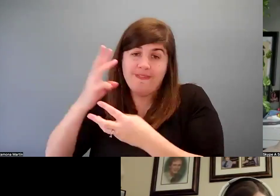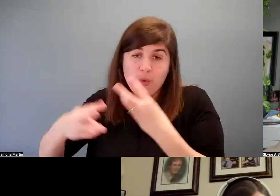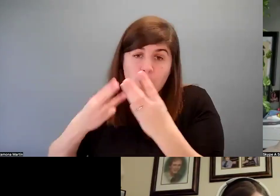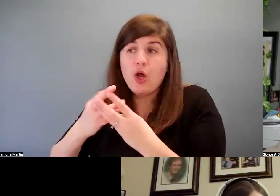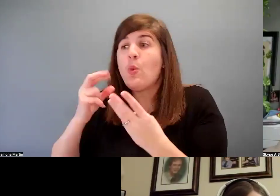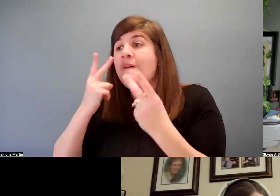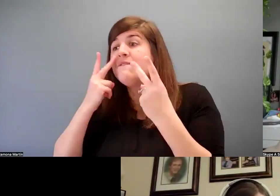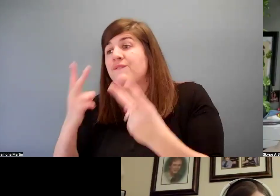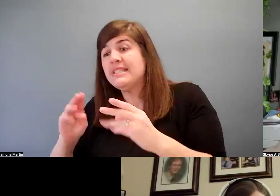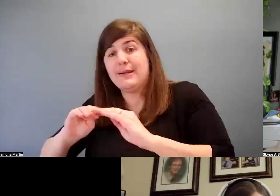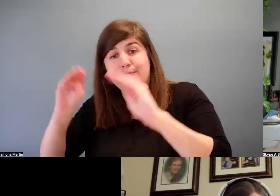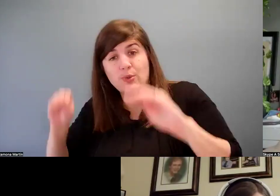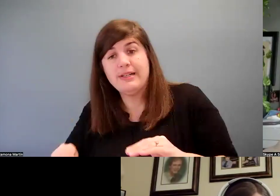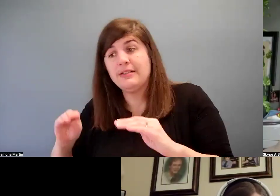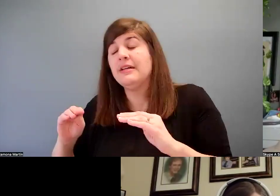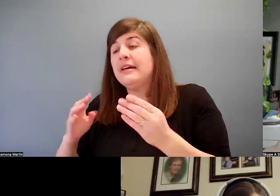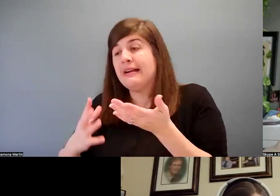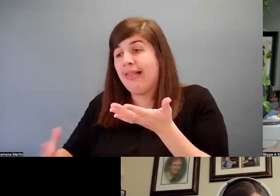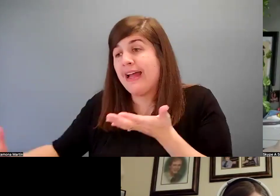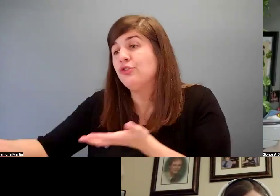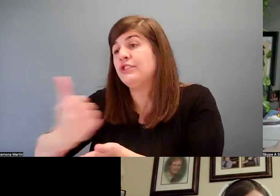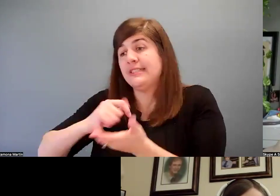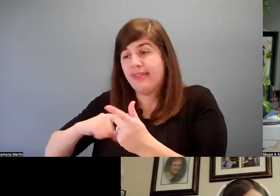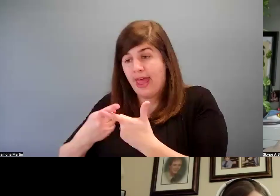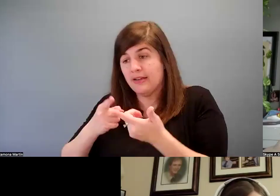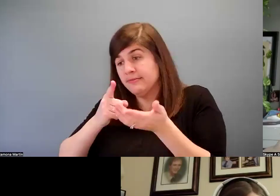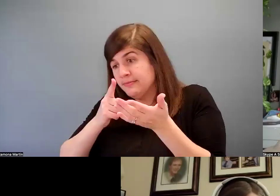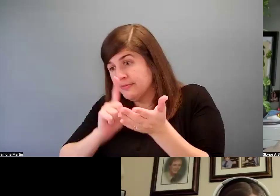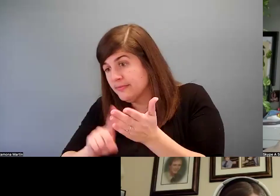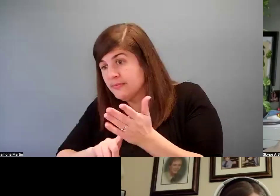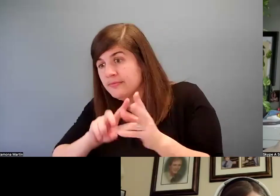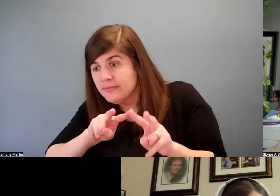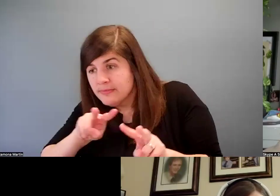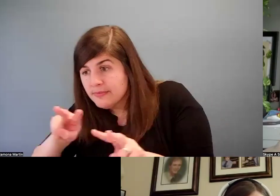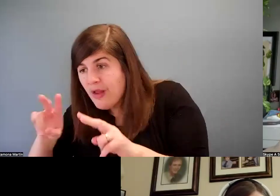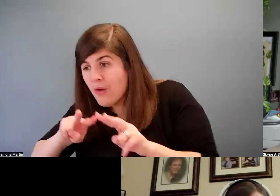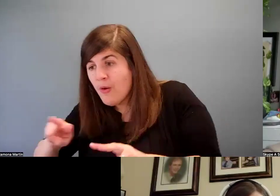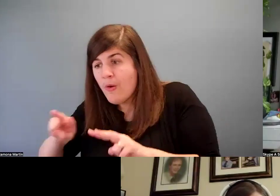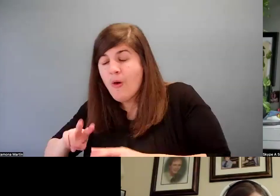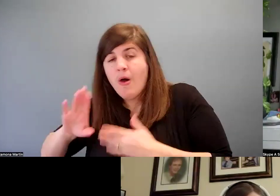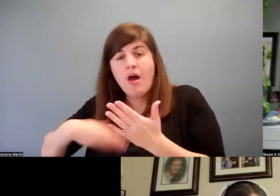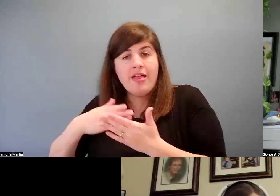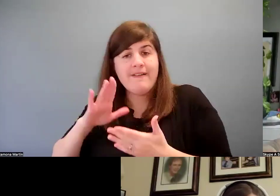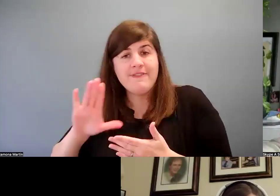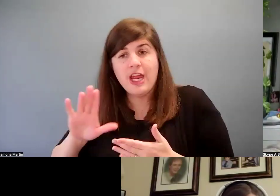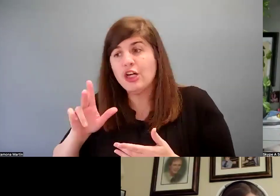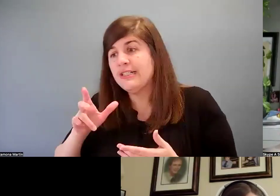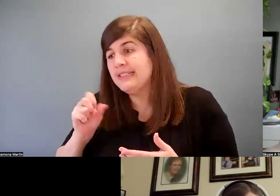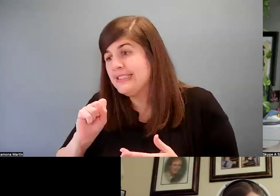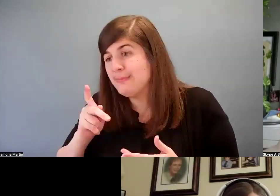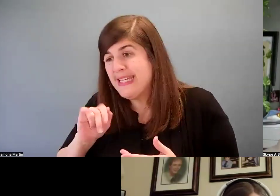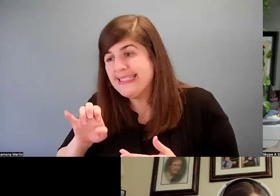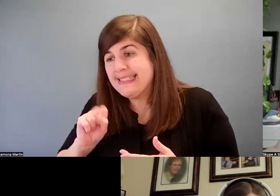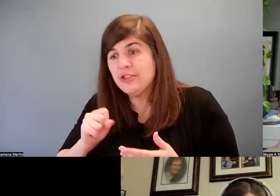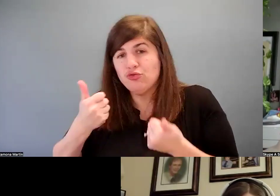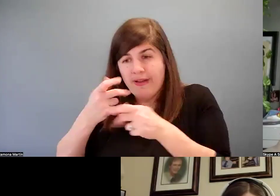museum collections and going through all of their millions of insect specimens and trying to figure out patterns in everything